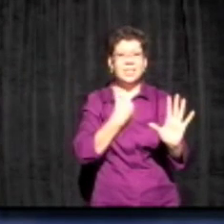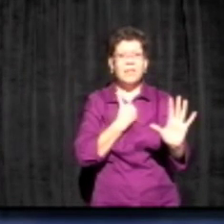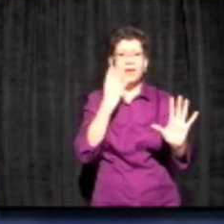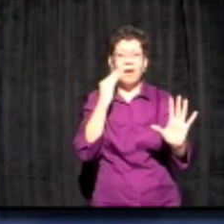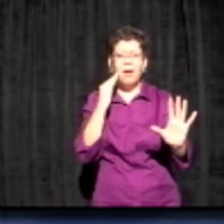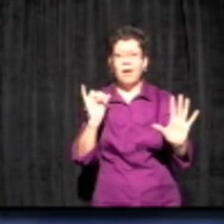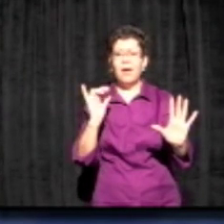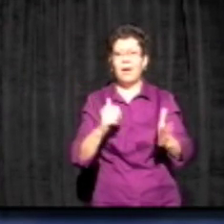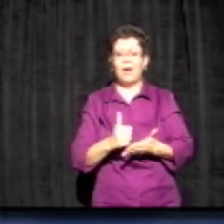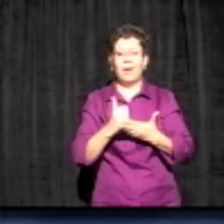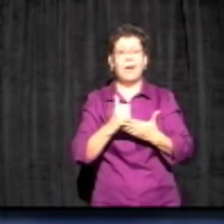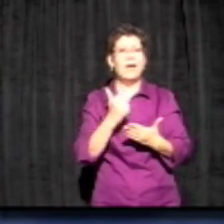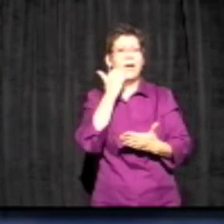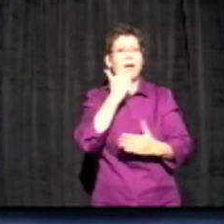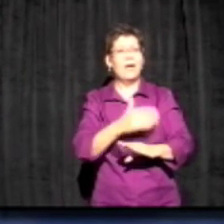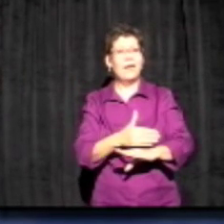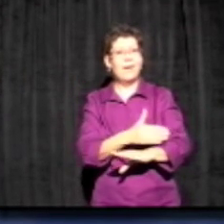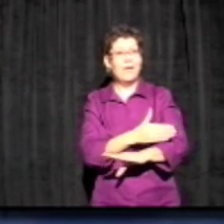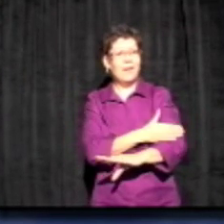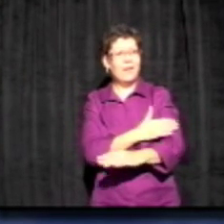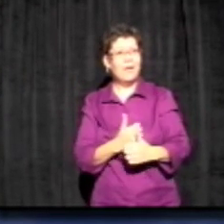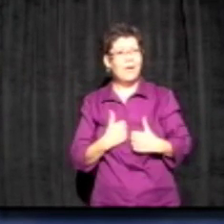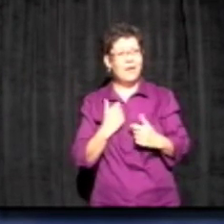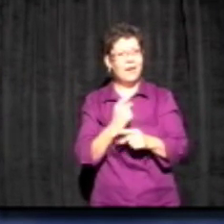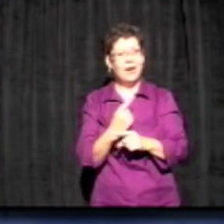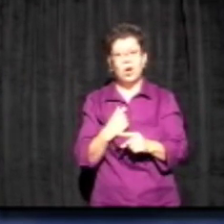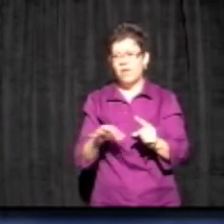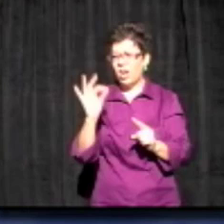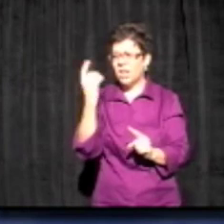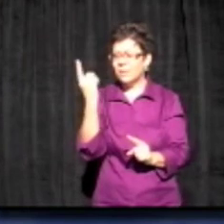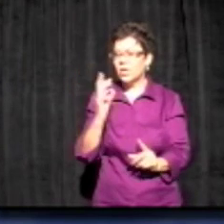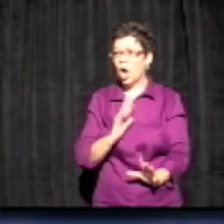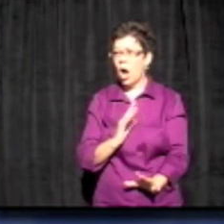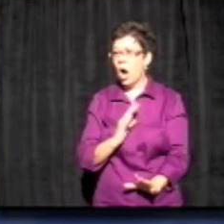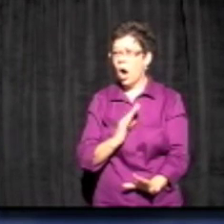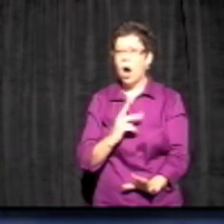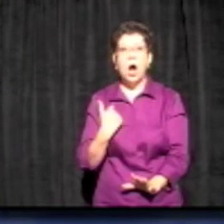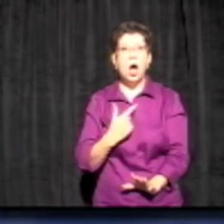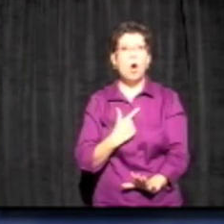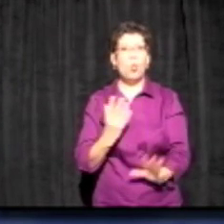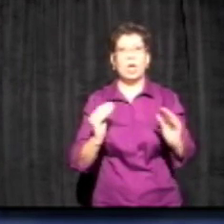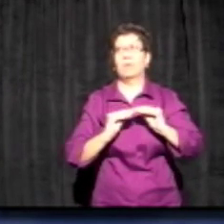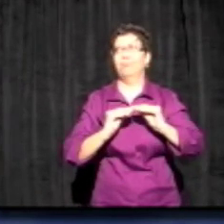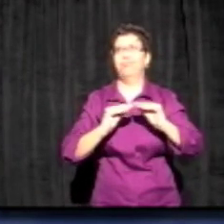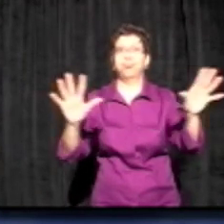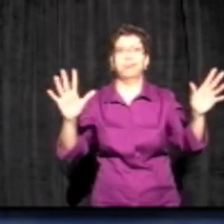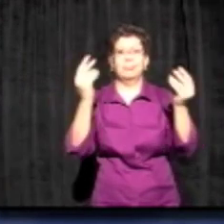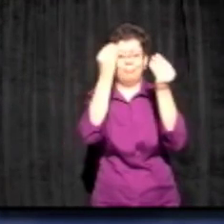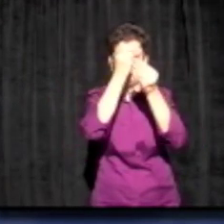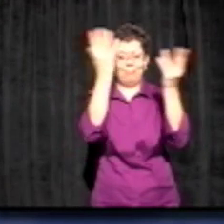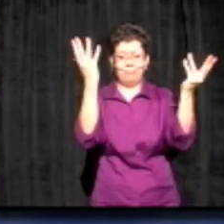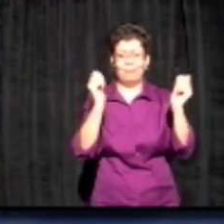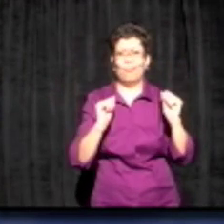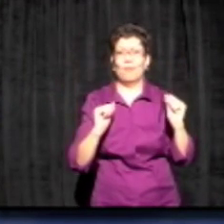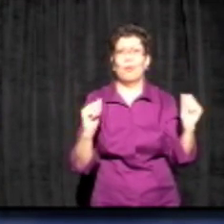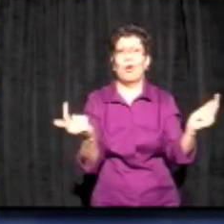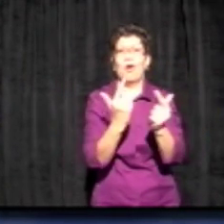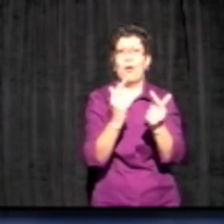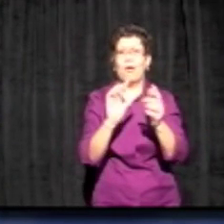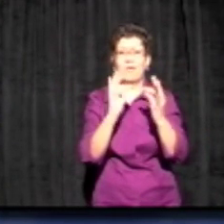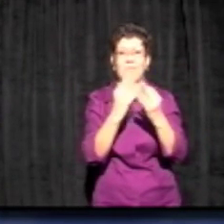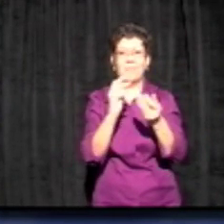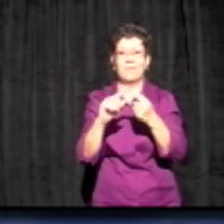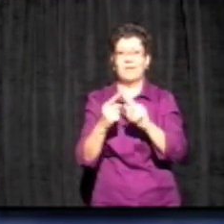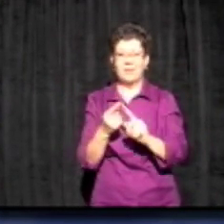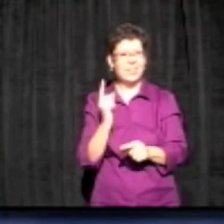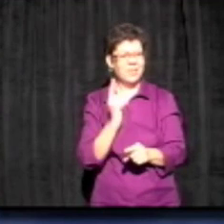life better. When we find a product like this, we can't wait to share it with our family and friends who have